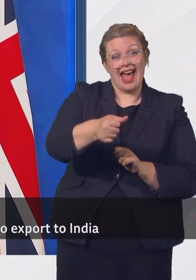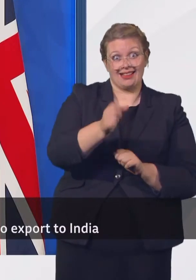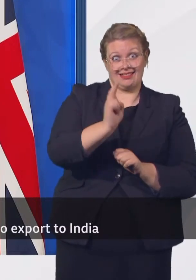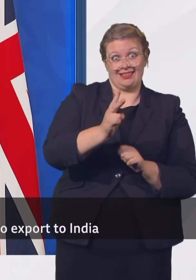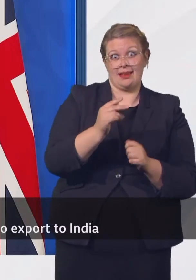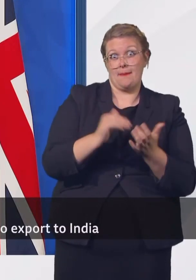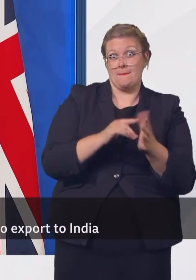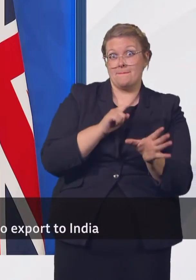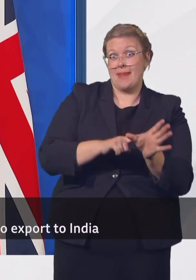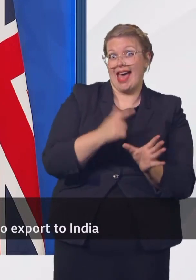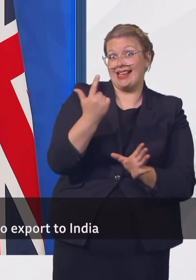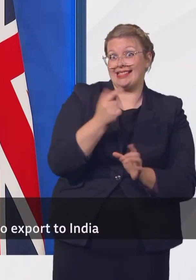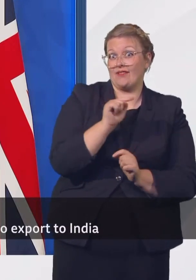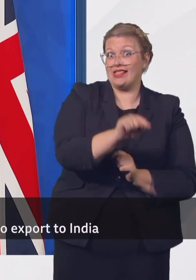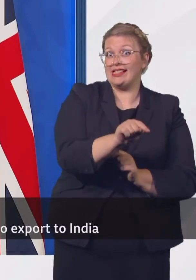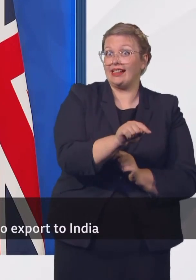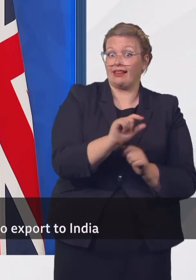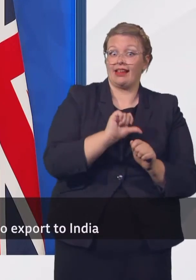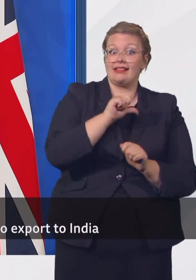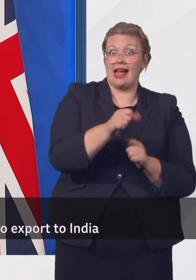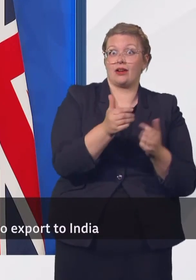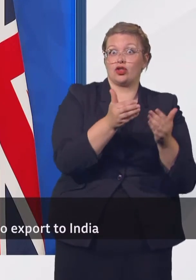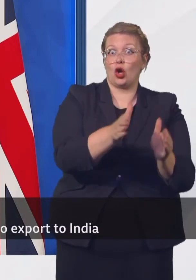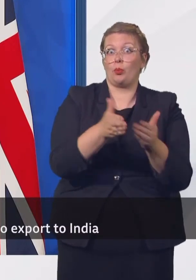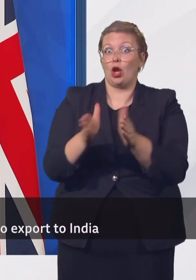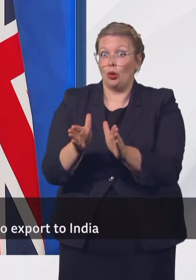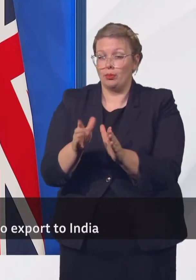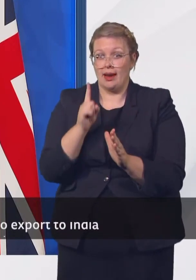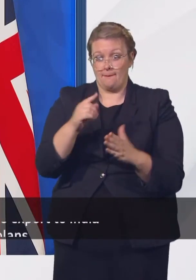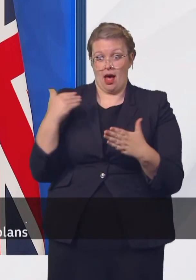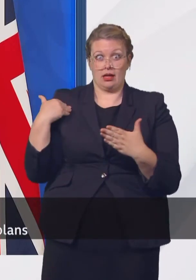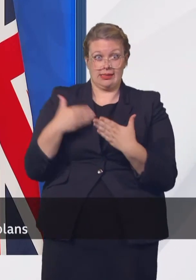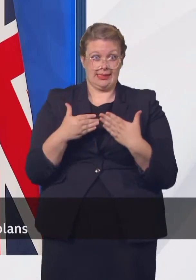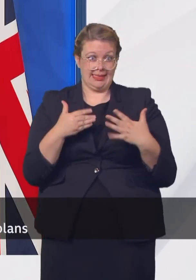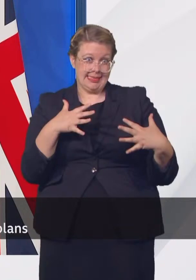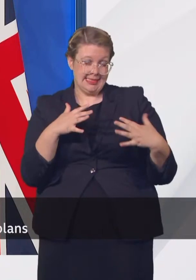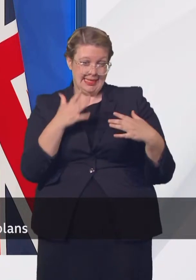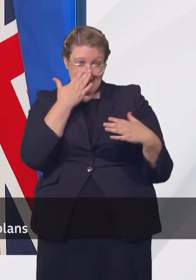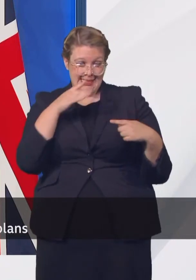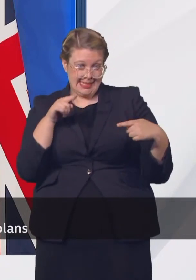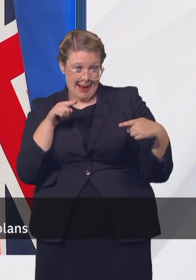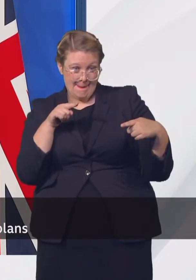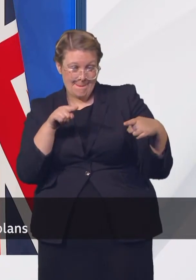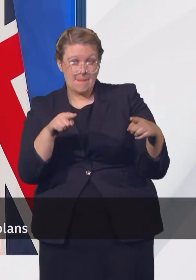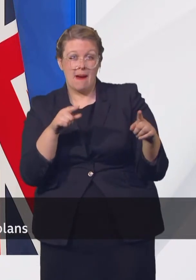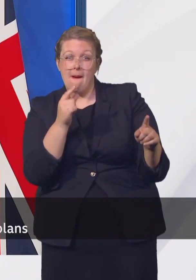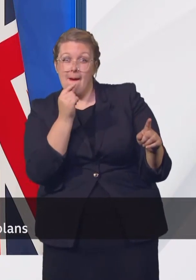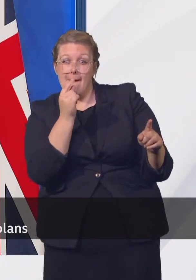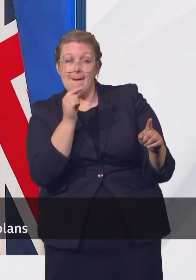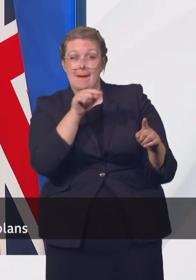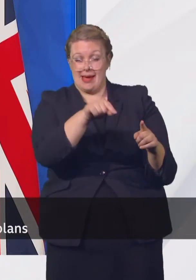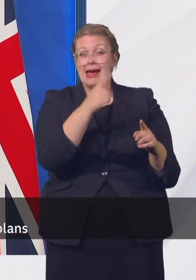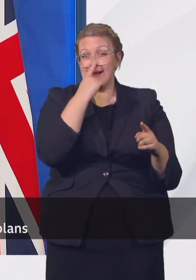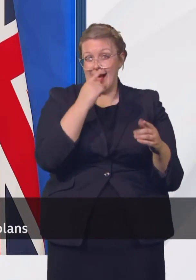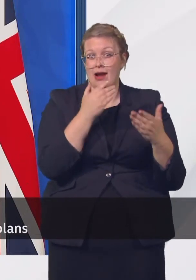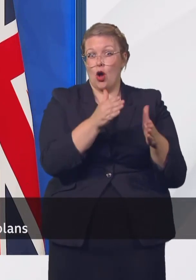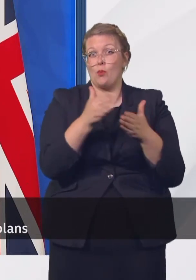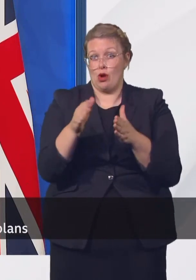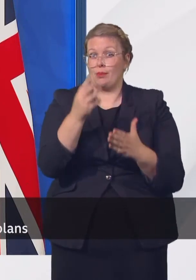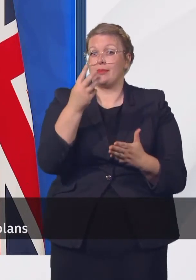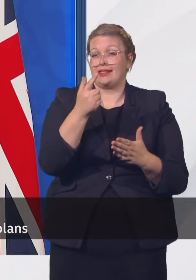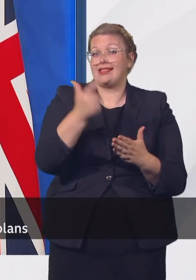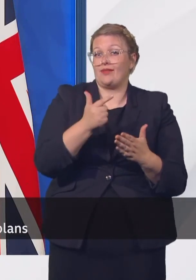and we're going to keep monitoring the data, but as of today, we are on track for step 3 on the 17th of